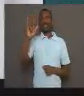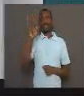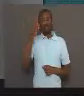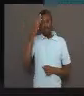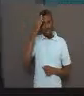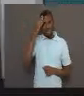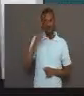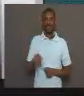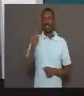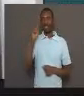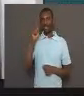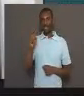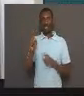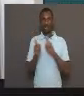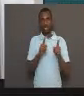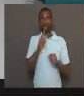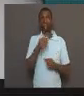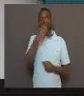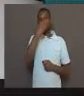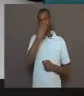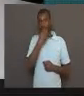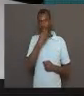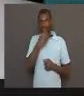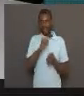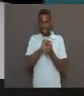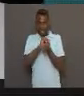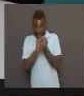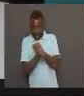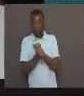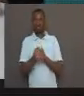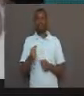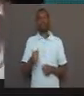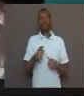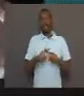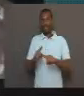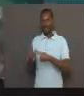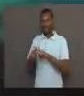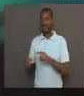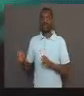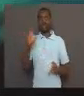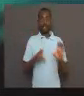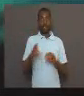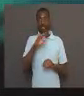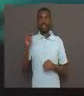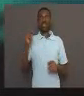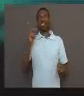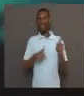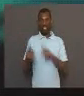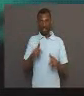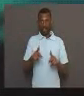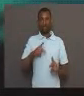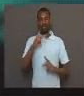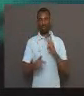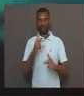heat exchange in different physical and chemical processes. The